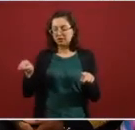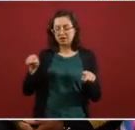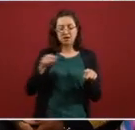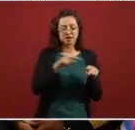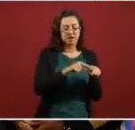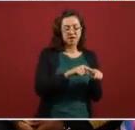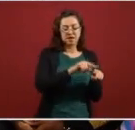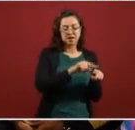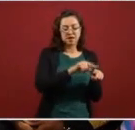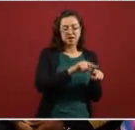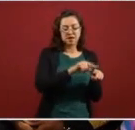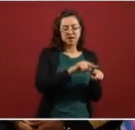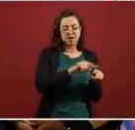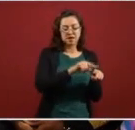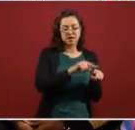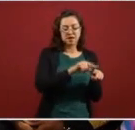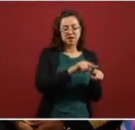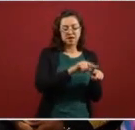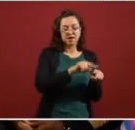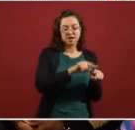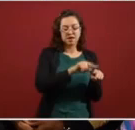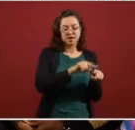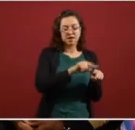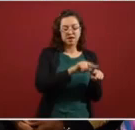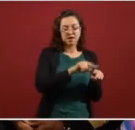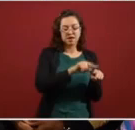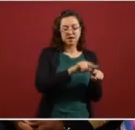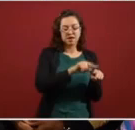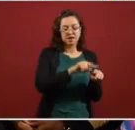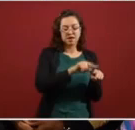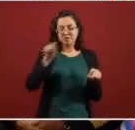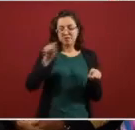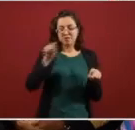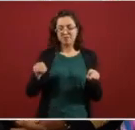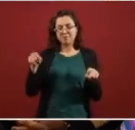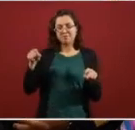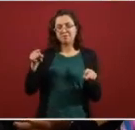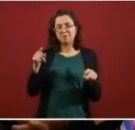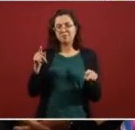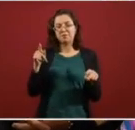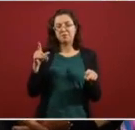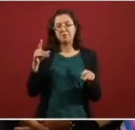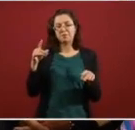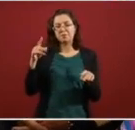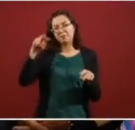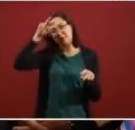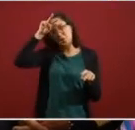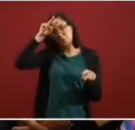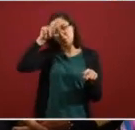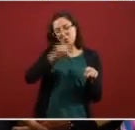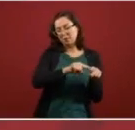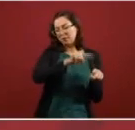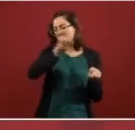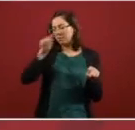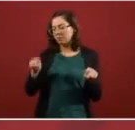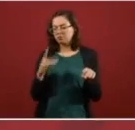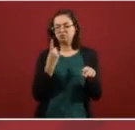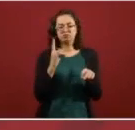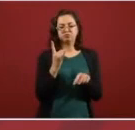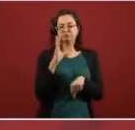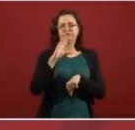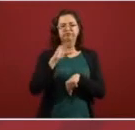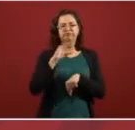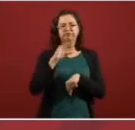el espacio aéreo de Bolivia. You would have to cross the airspace in Bolivia. Ya no, y además ya es muy